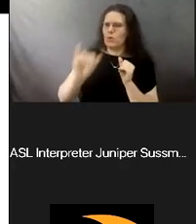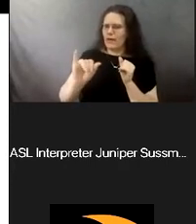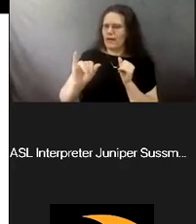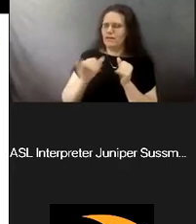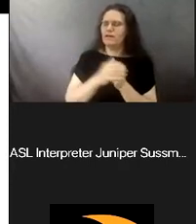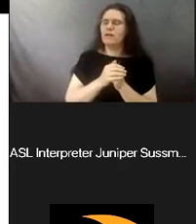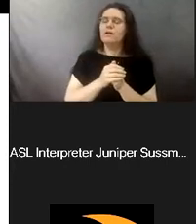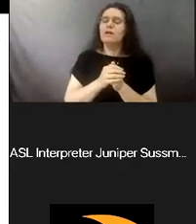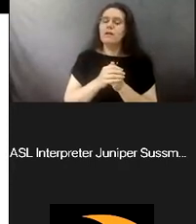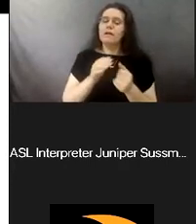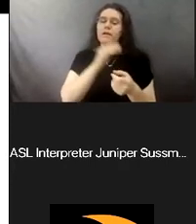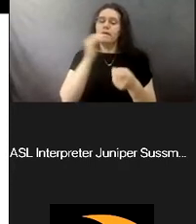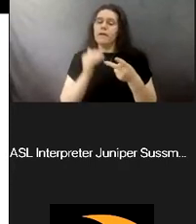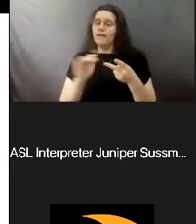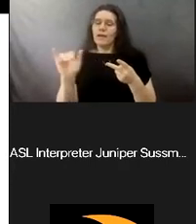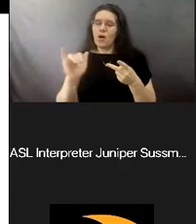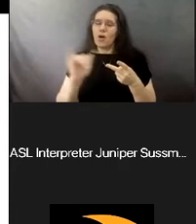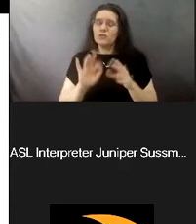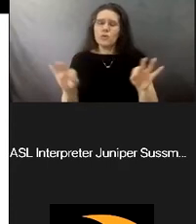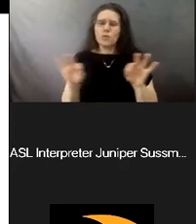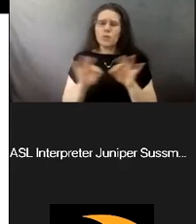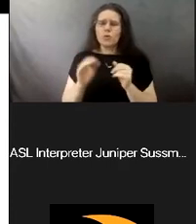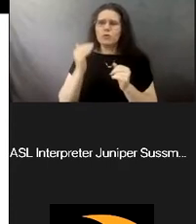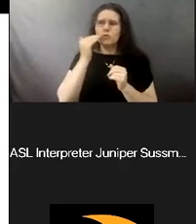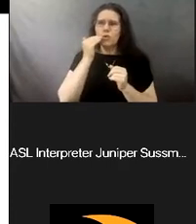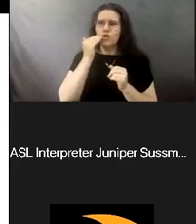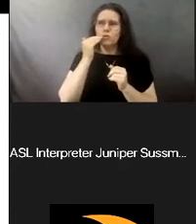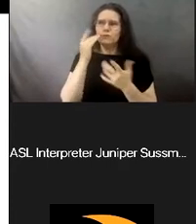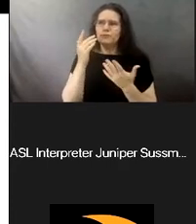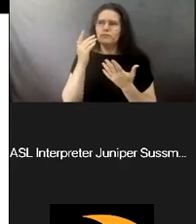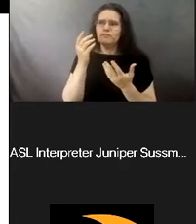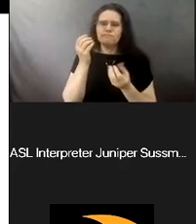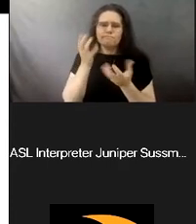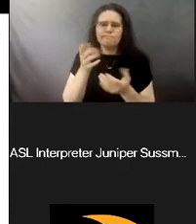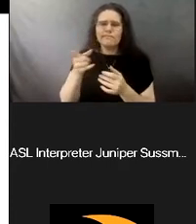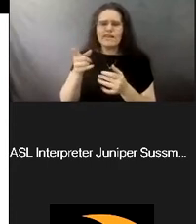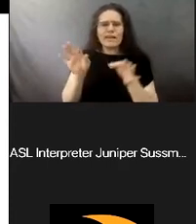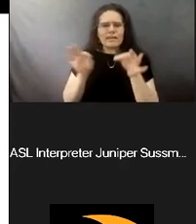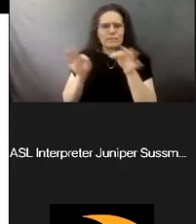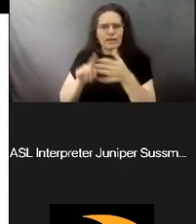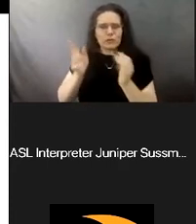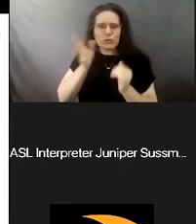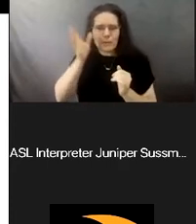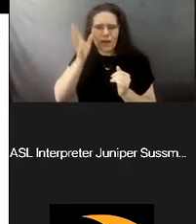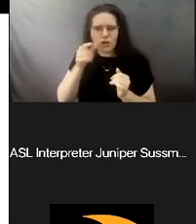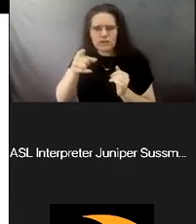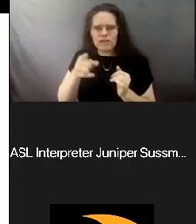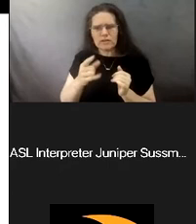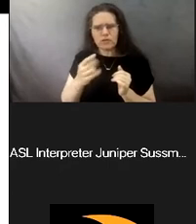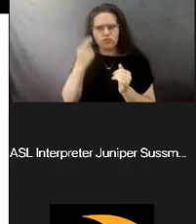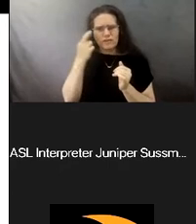really important to help the parents understand and justify the need, and to help set realistic